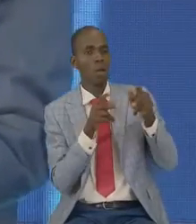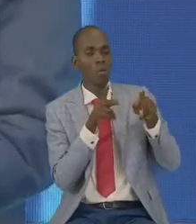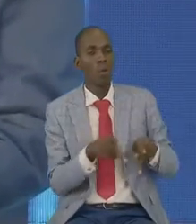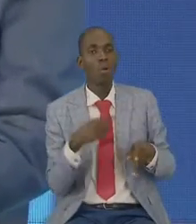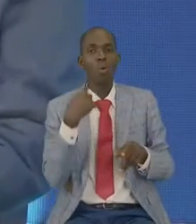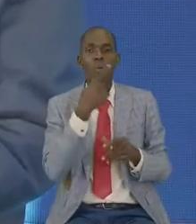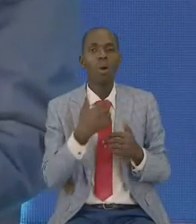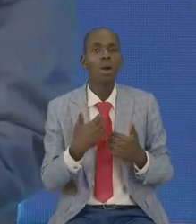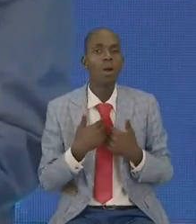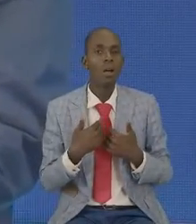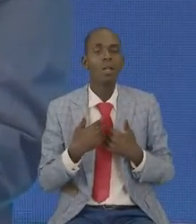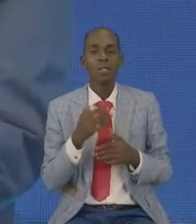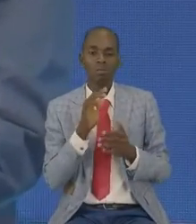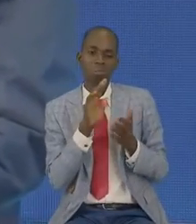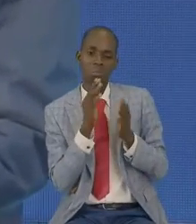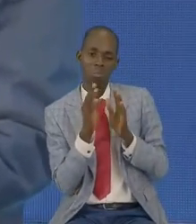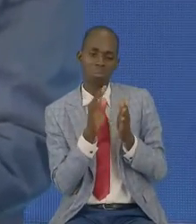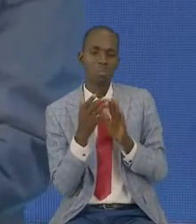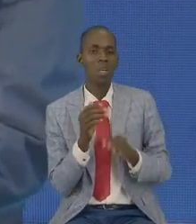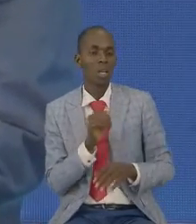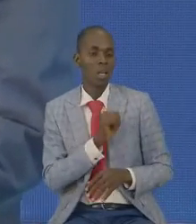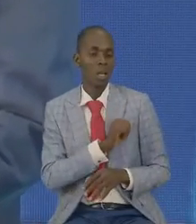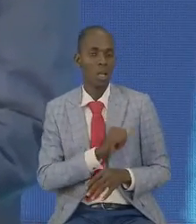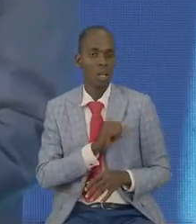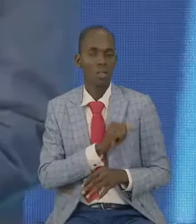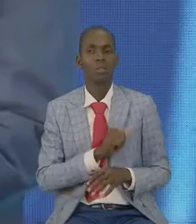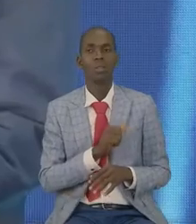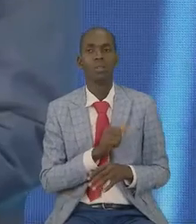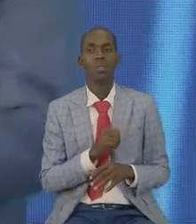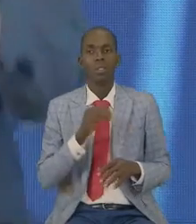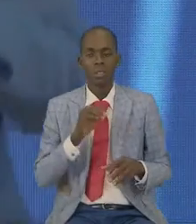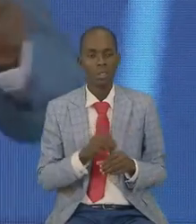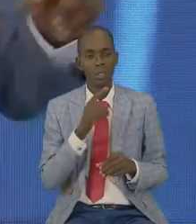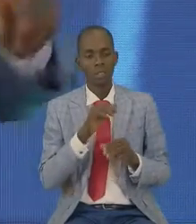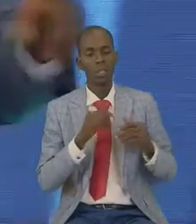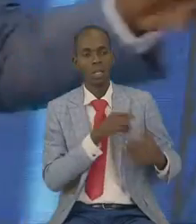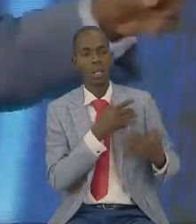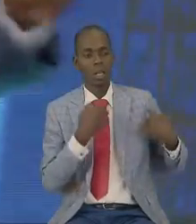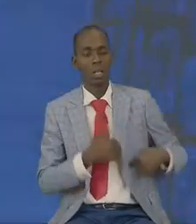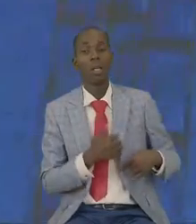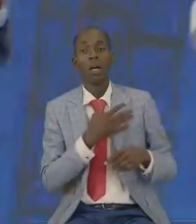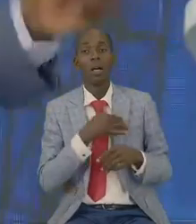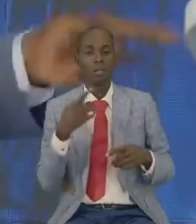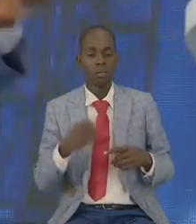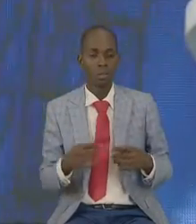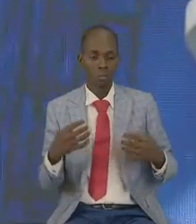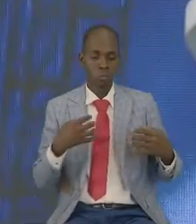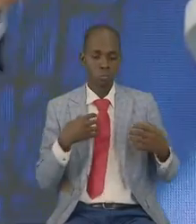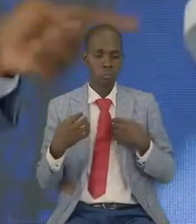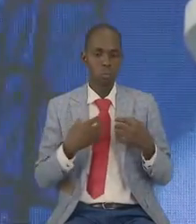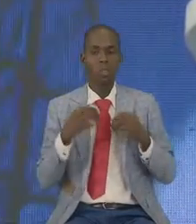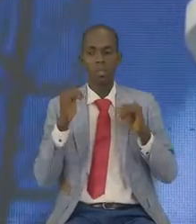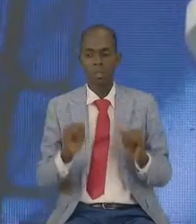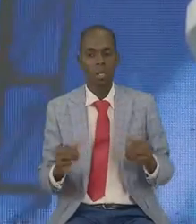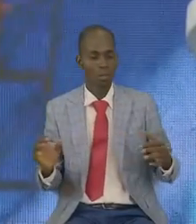has a similar attitude in her heart. And the murmuring can